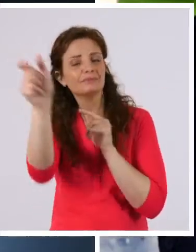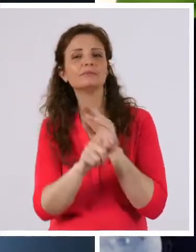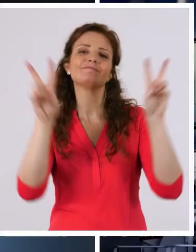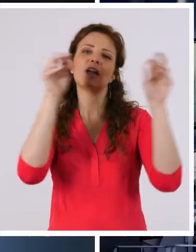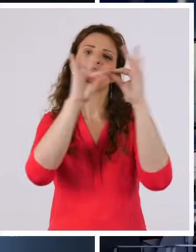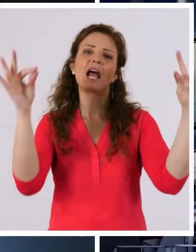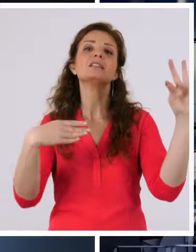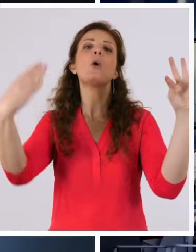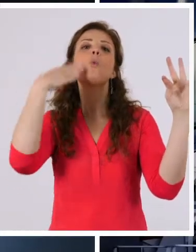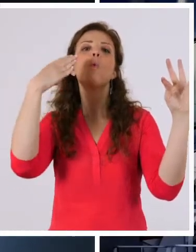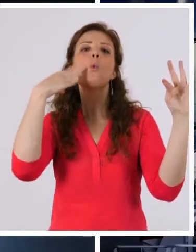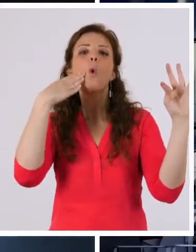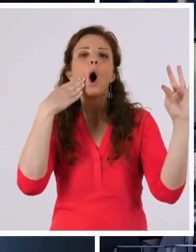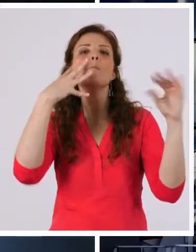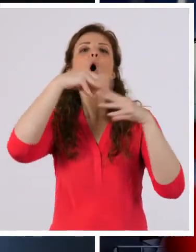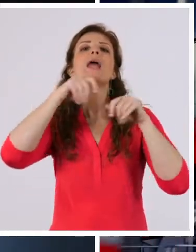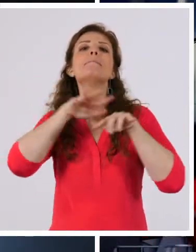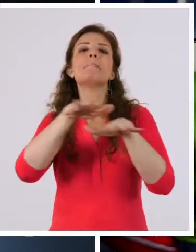alert.